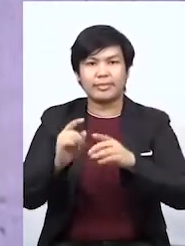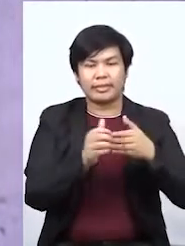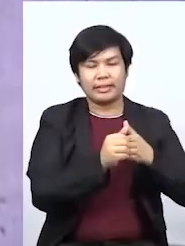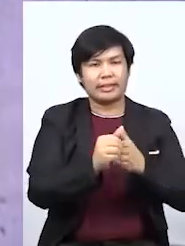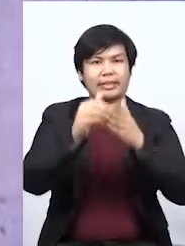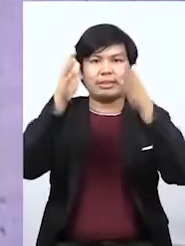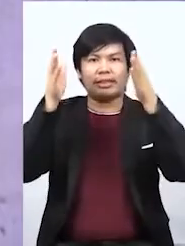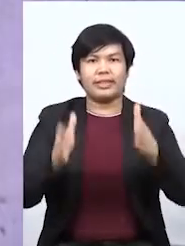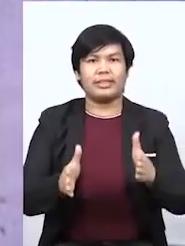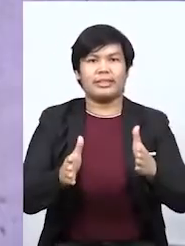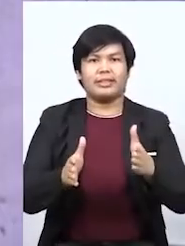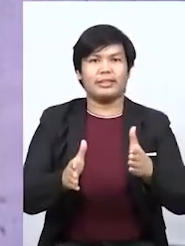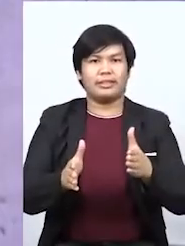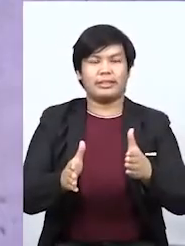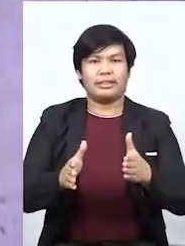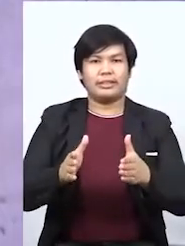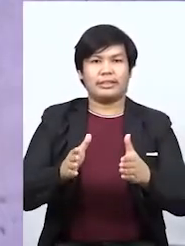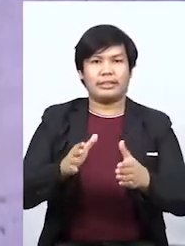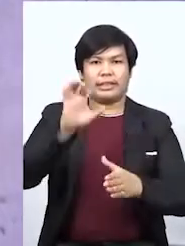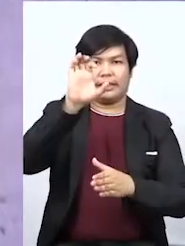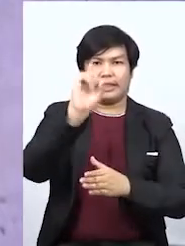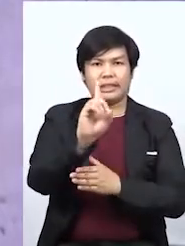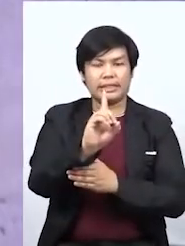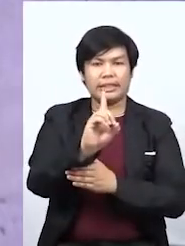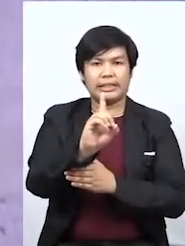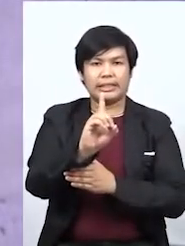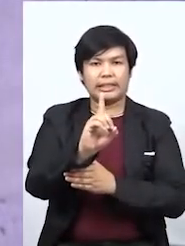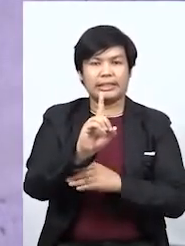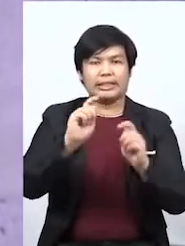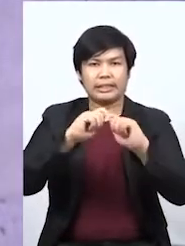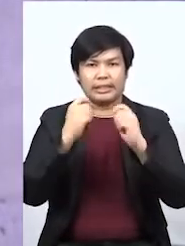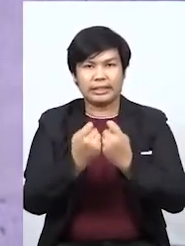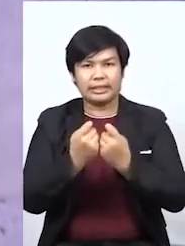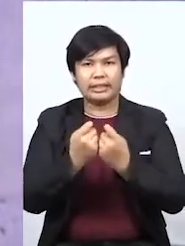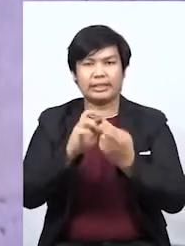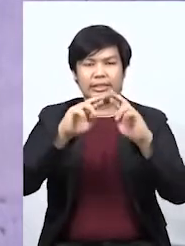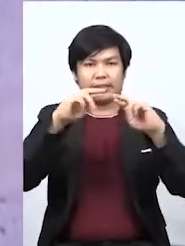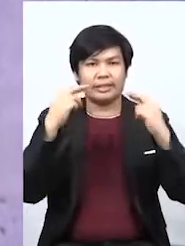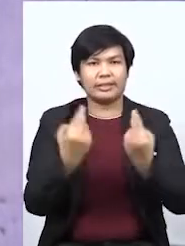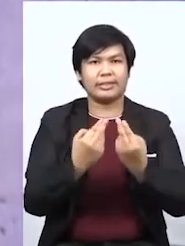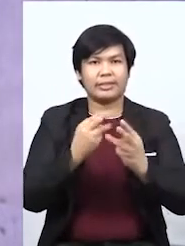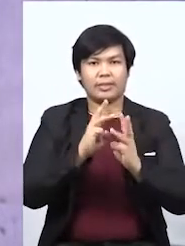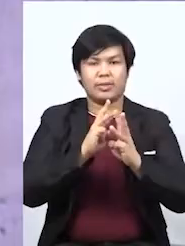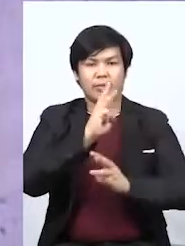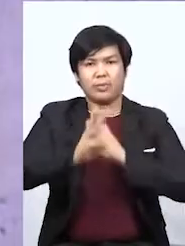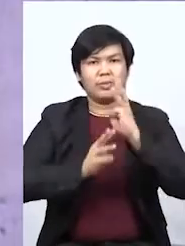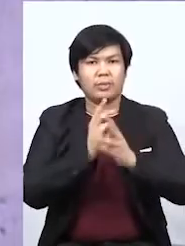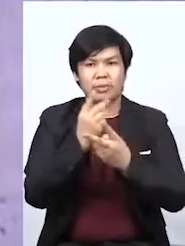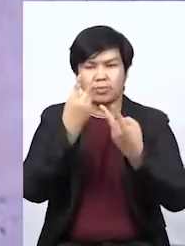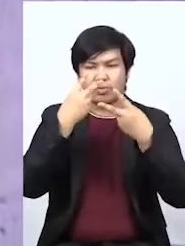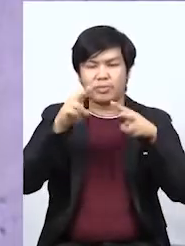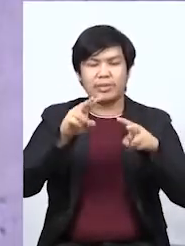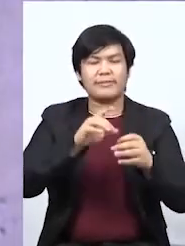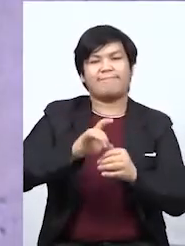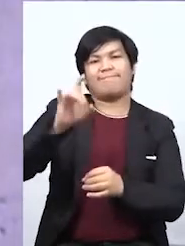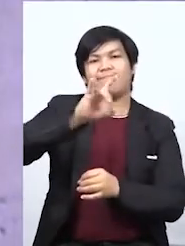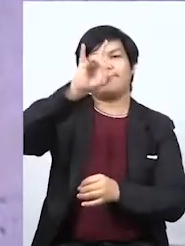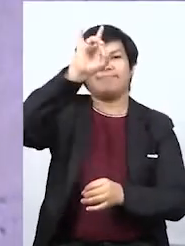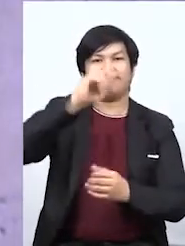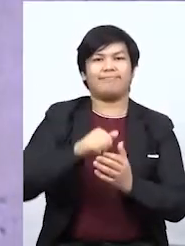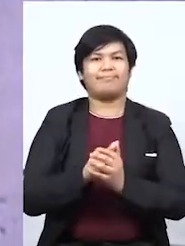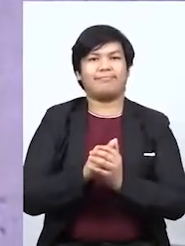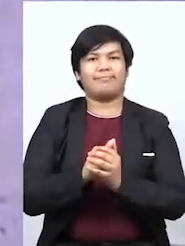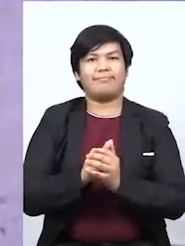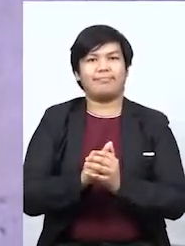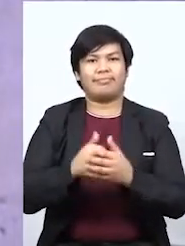leadership Education teams relationships worldviews and Spirituality He